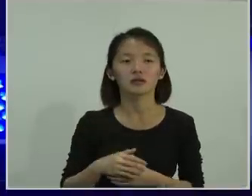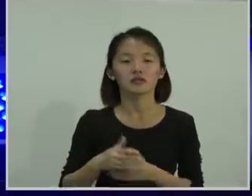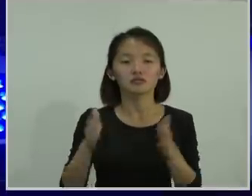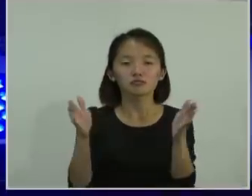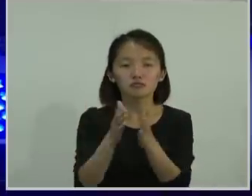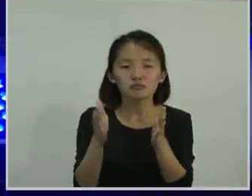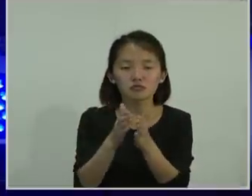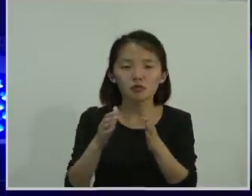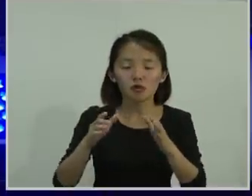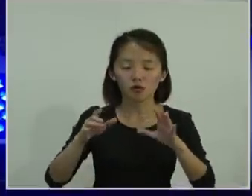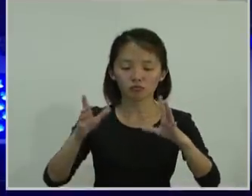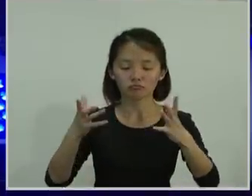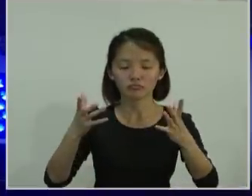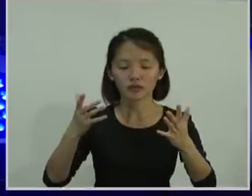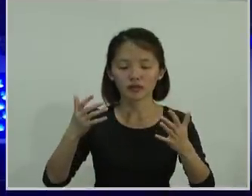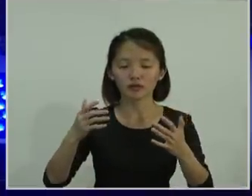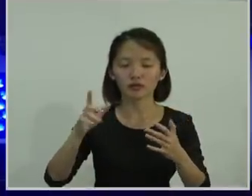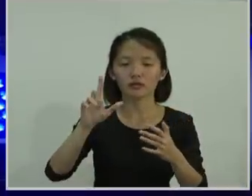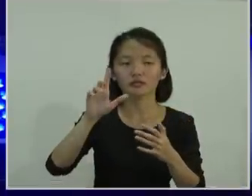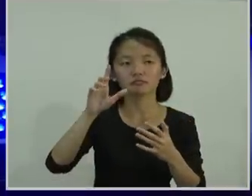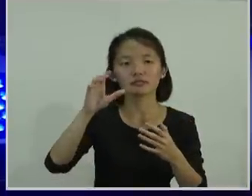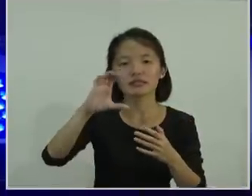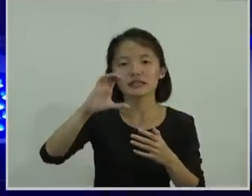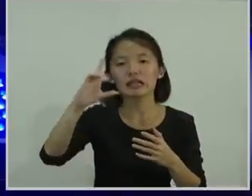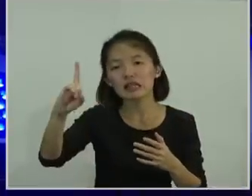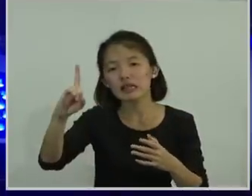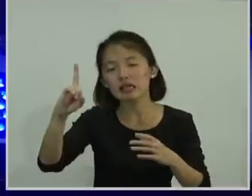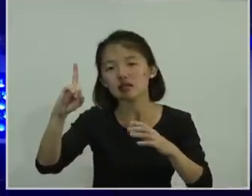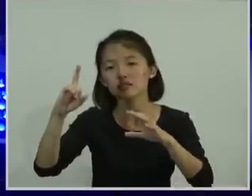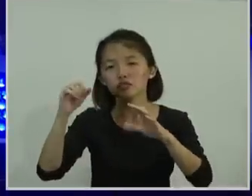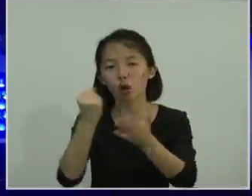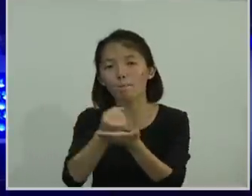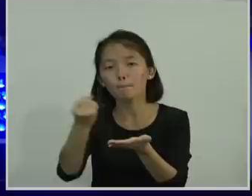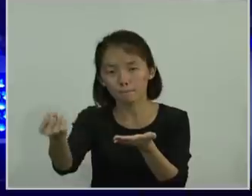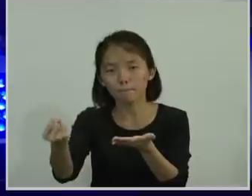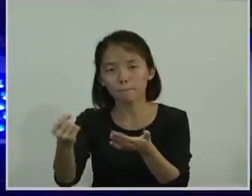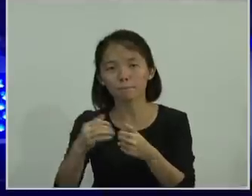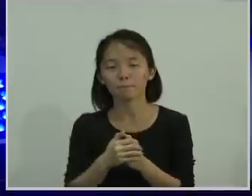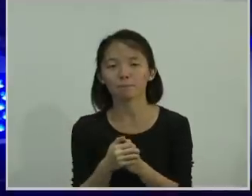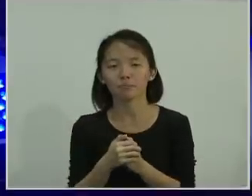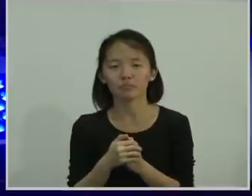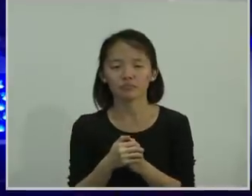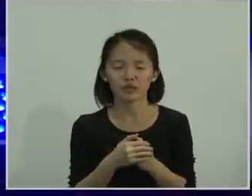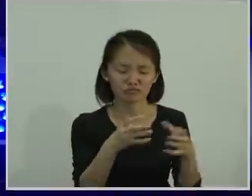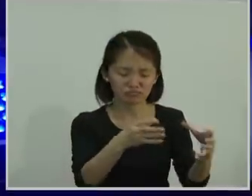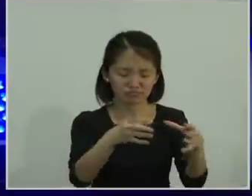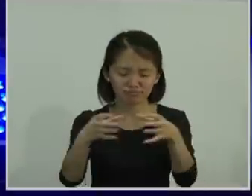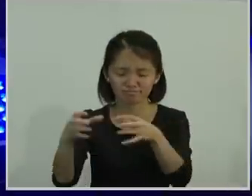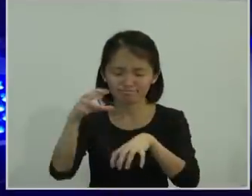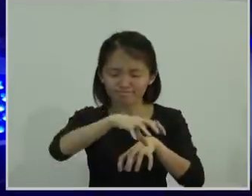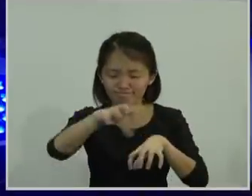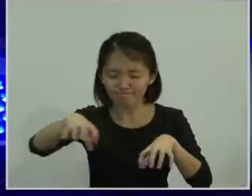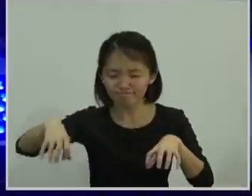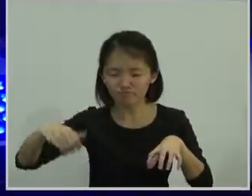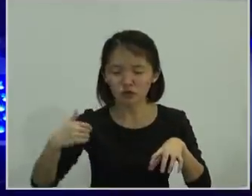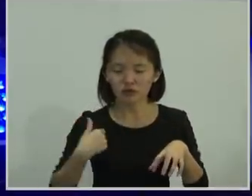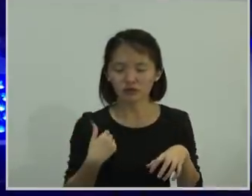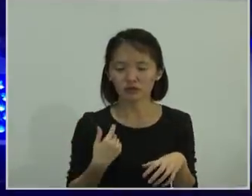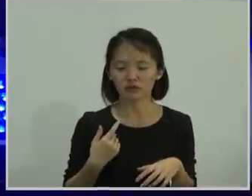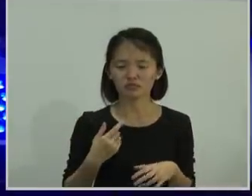radio stations. And I interpreted all of that as